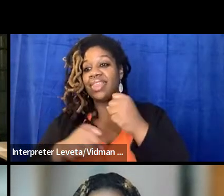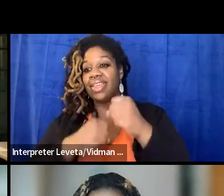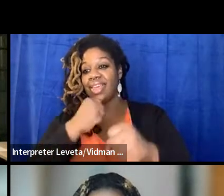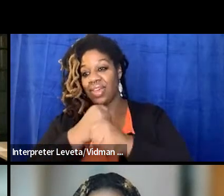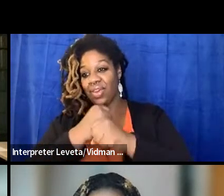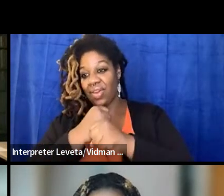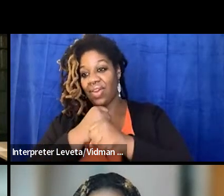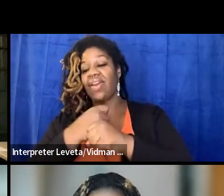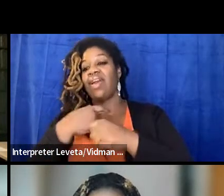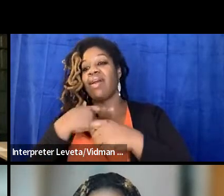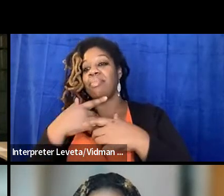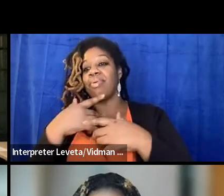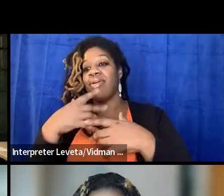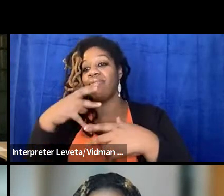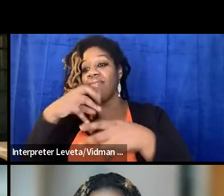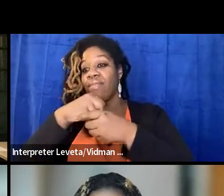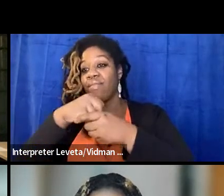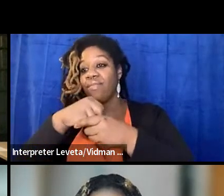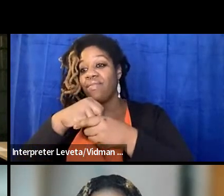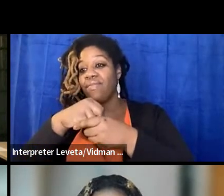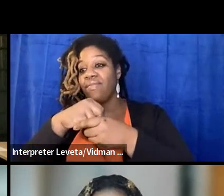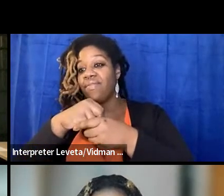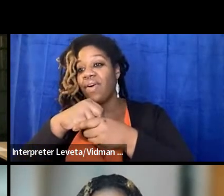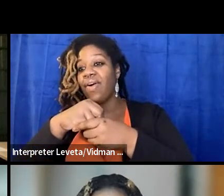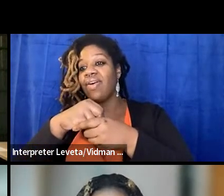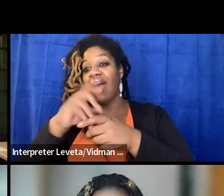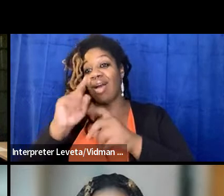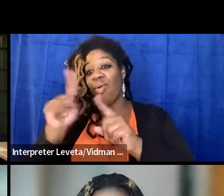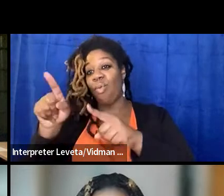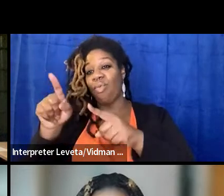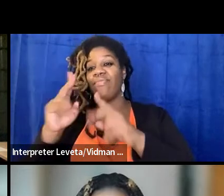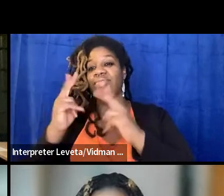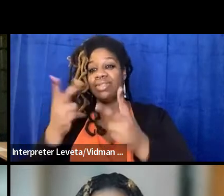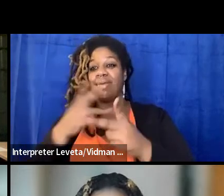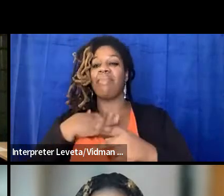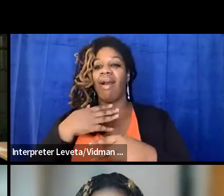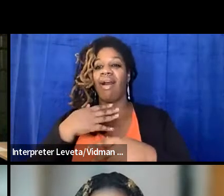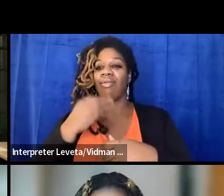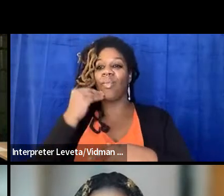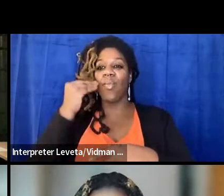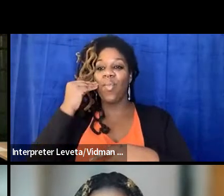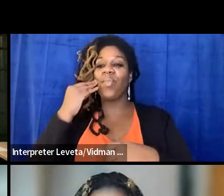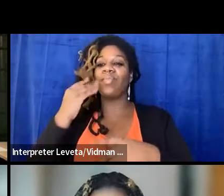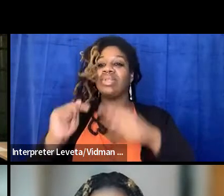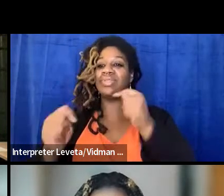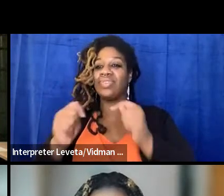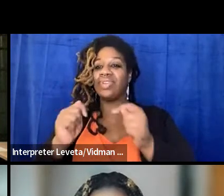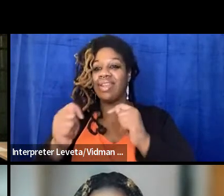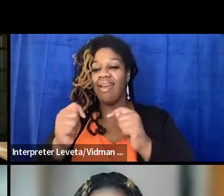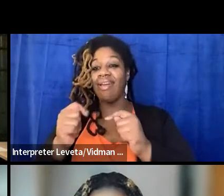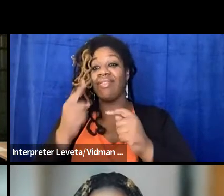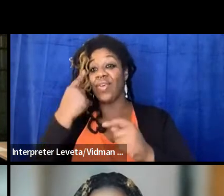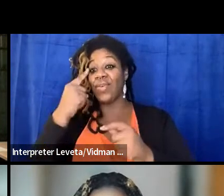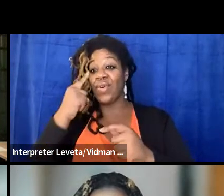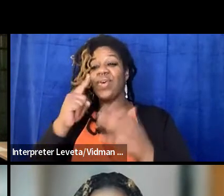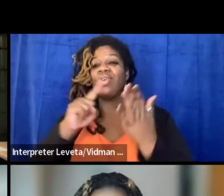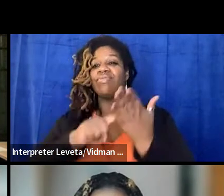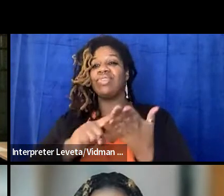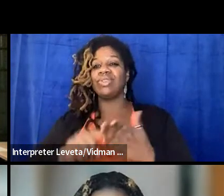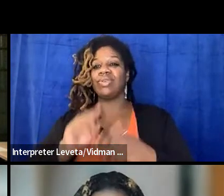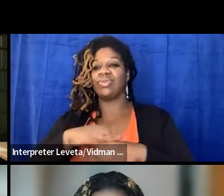I transit to my native country, Trinidad, to do research on the coral reefs.